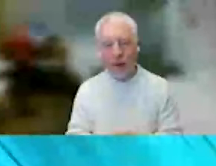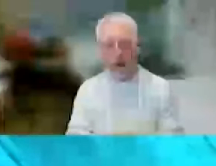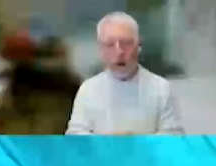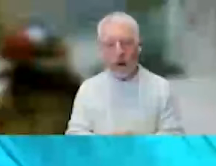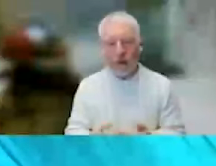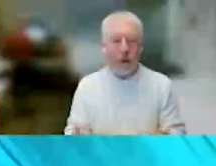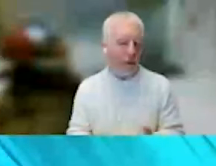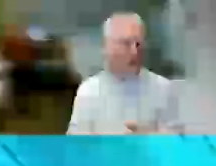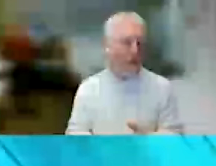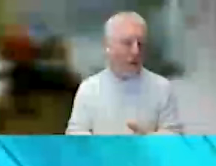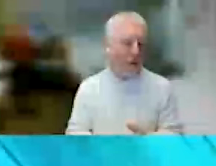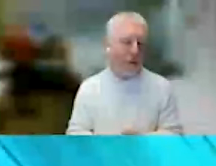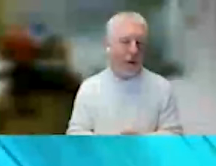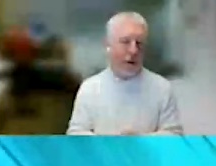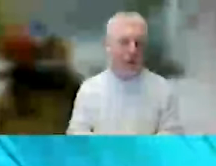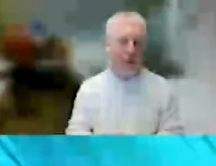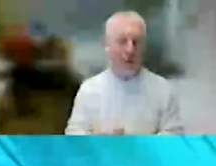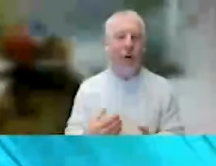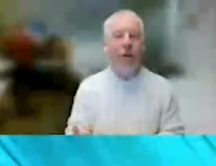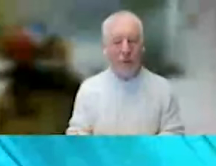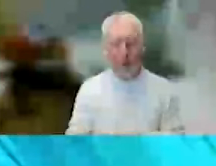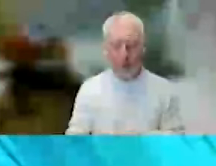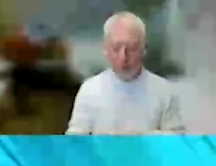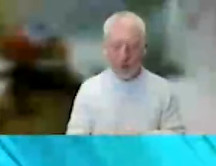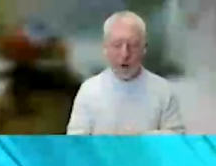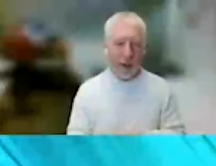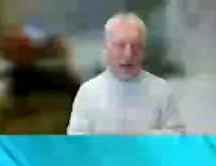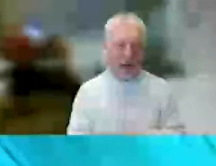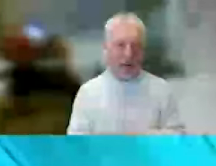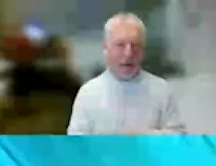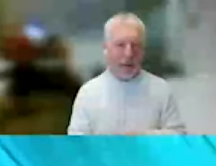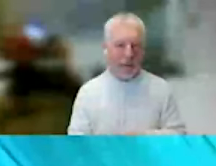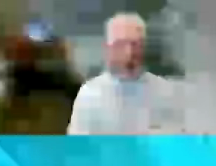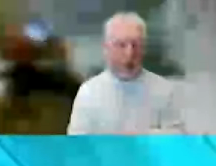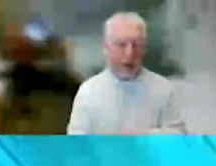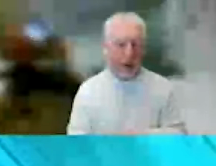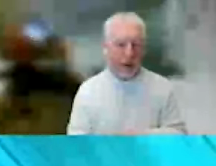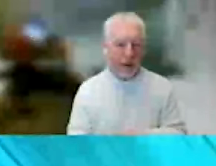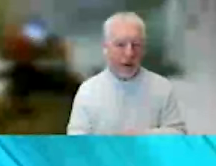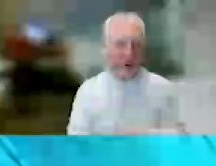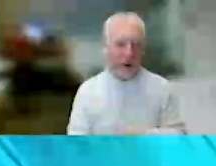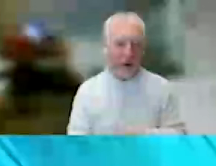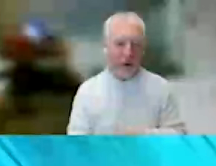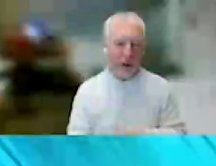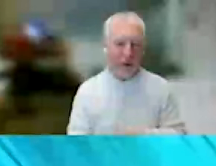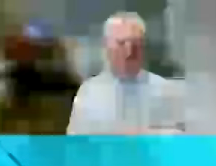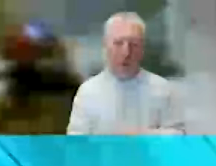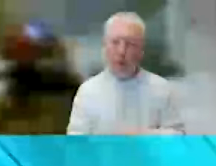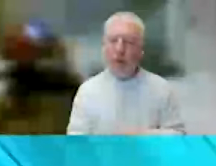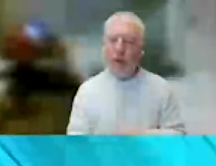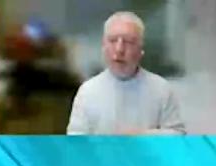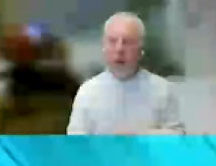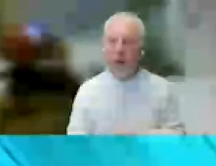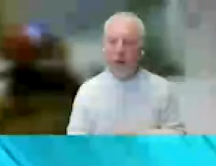And also just even if they're not even able to go out to the forest, this provided that access. So that covered a lot of those kinds